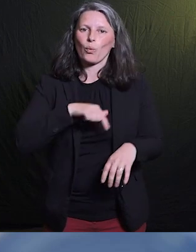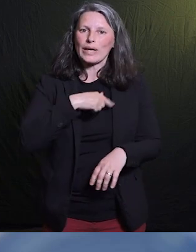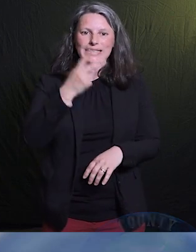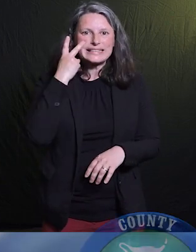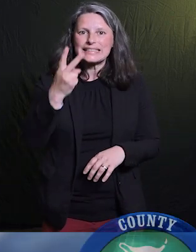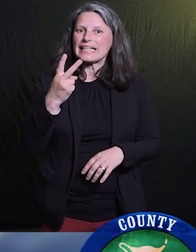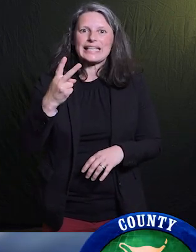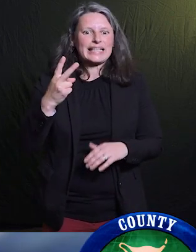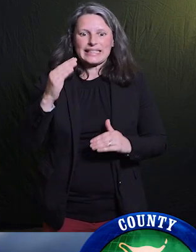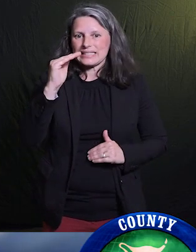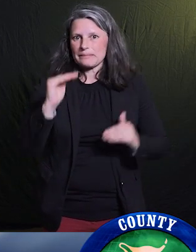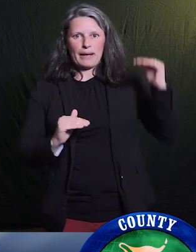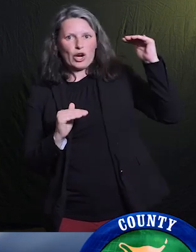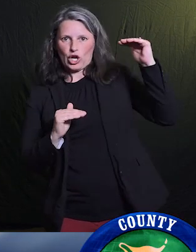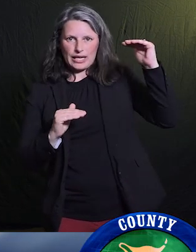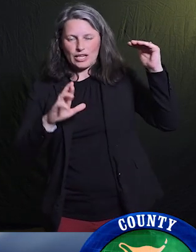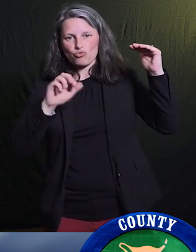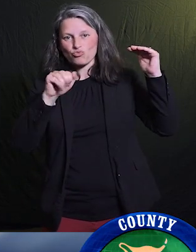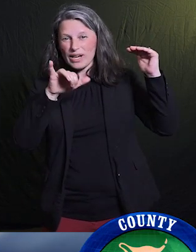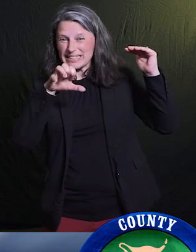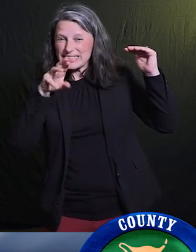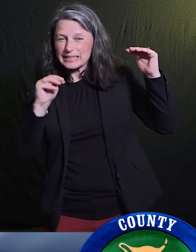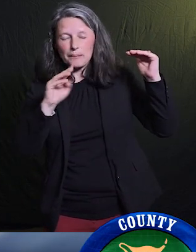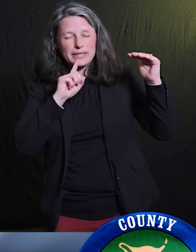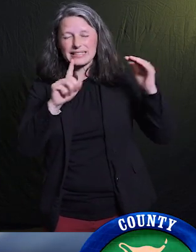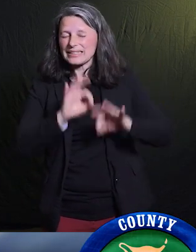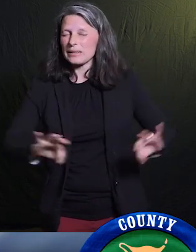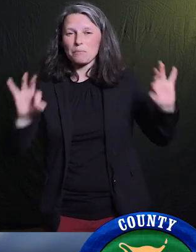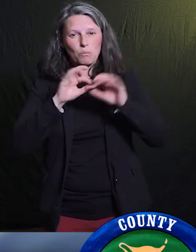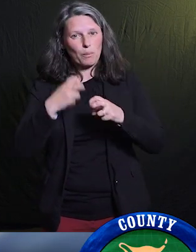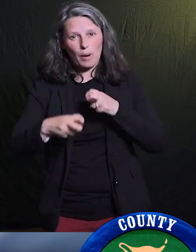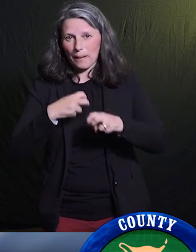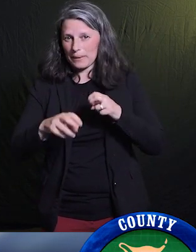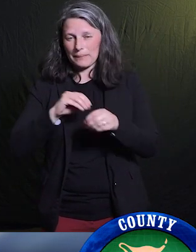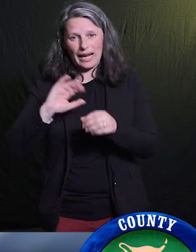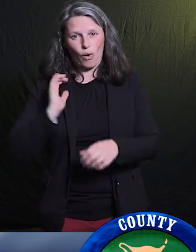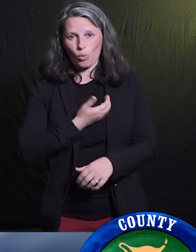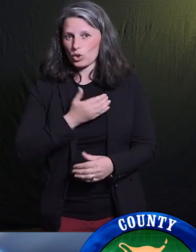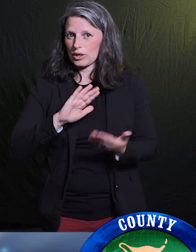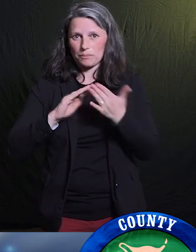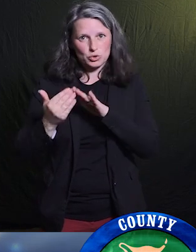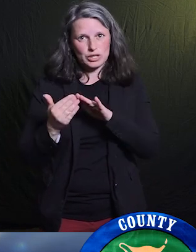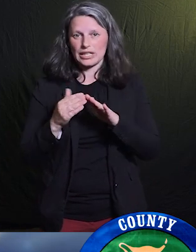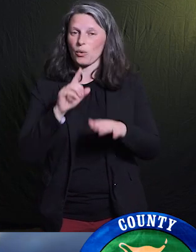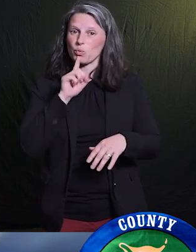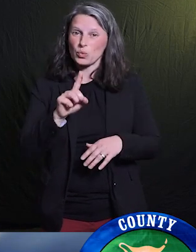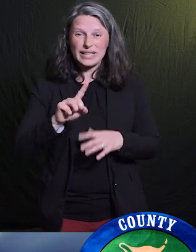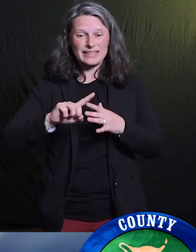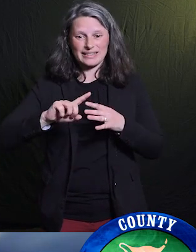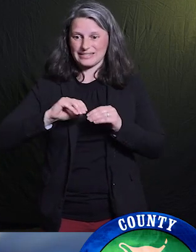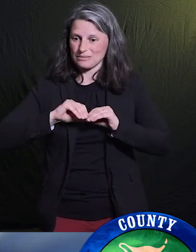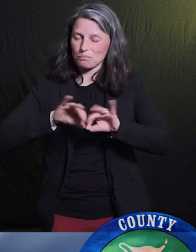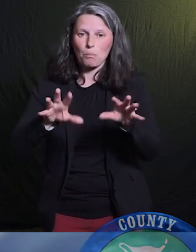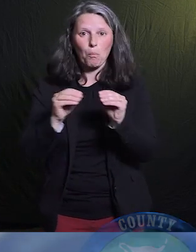health. Racism is a key problem in our community and the root of so many other